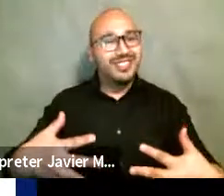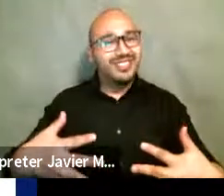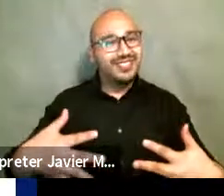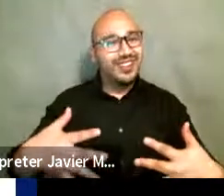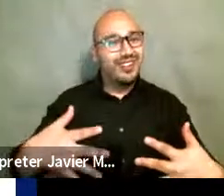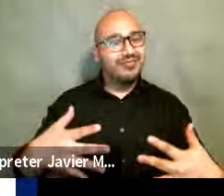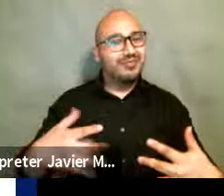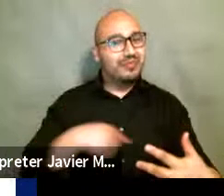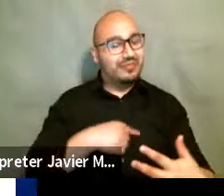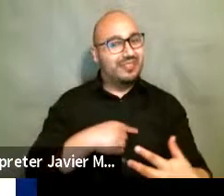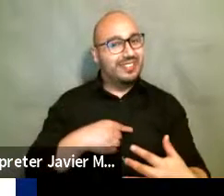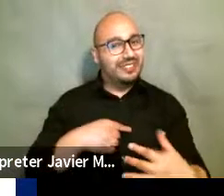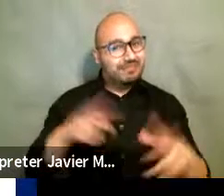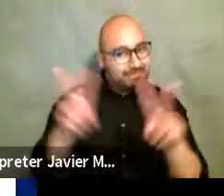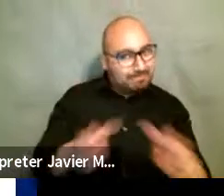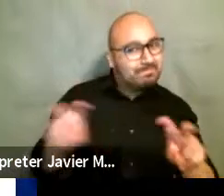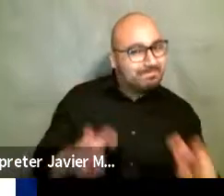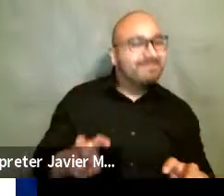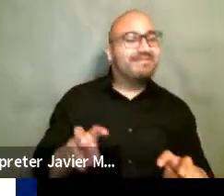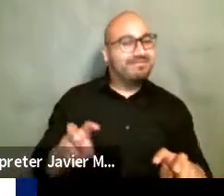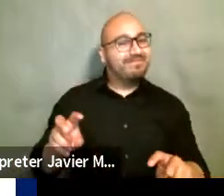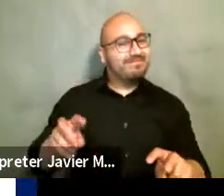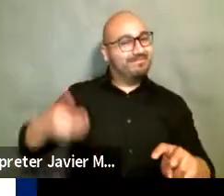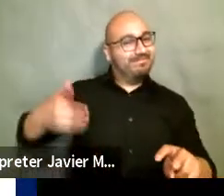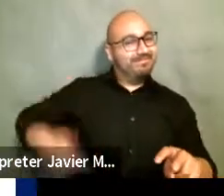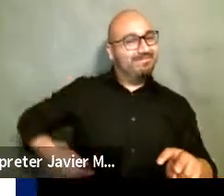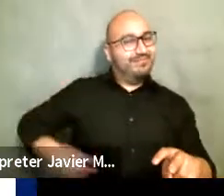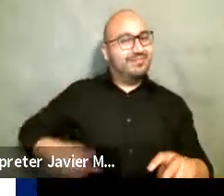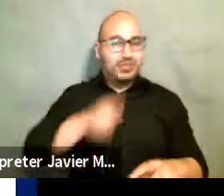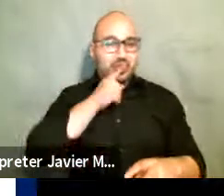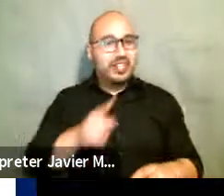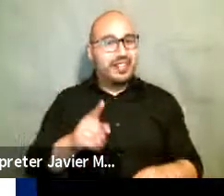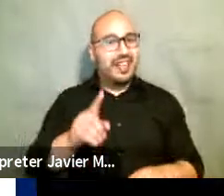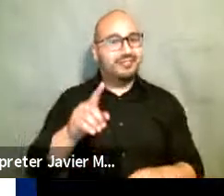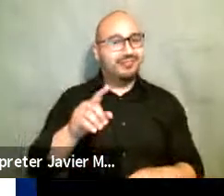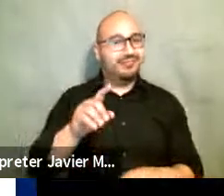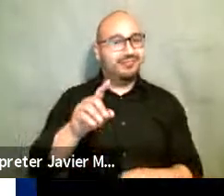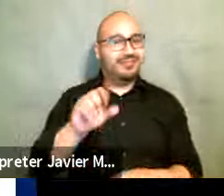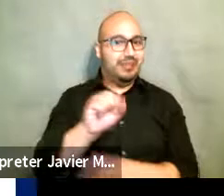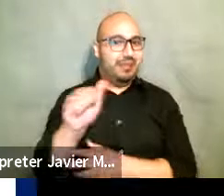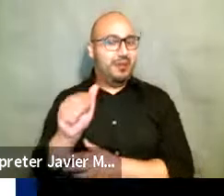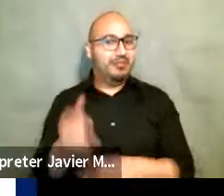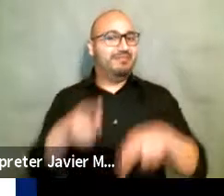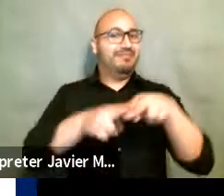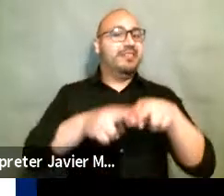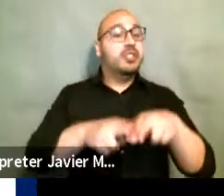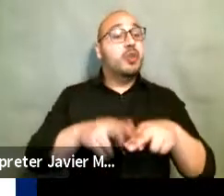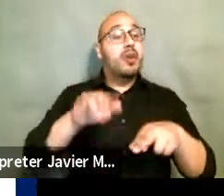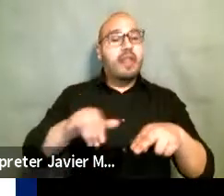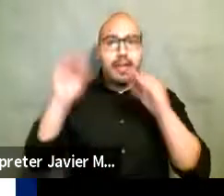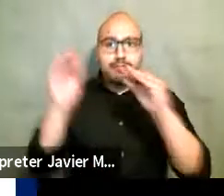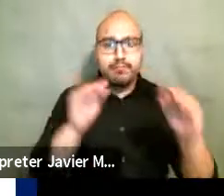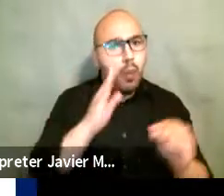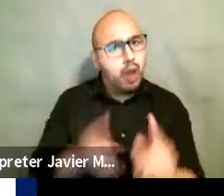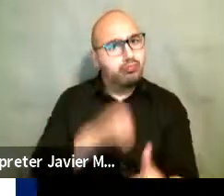sure that substance abuse has gone up. So this program specifically is going to make a huge impact